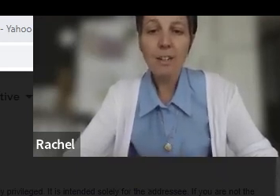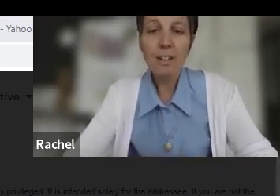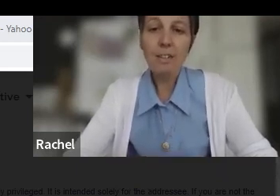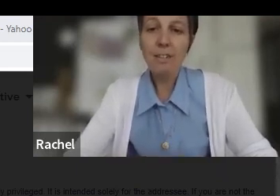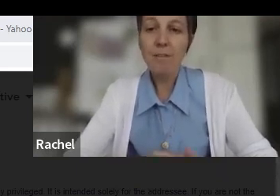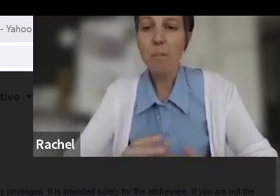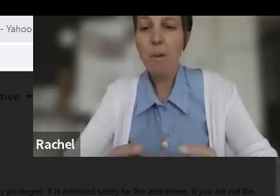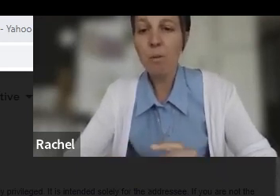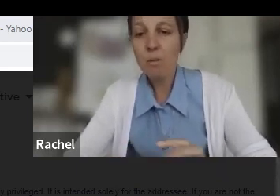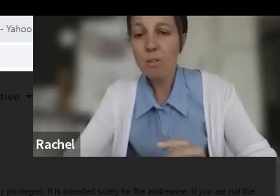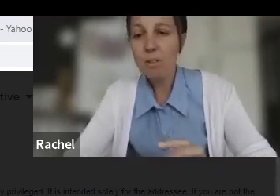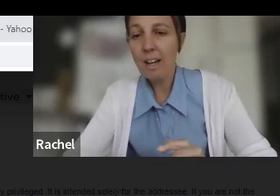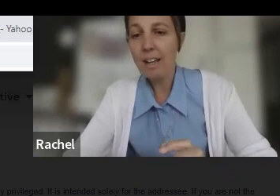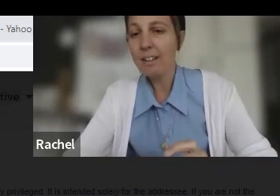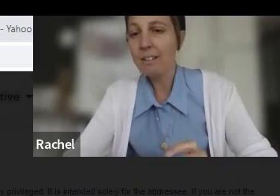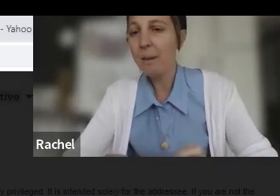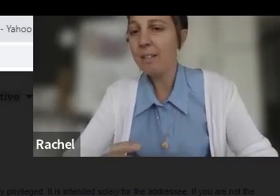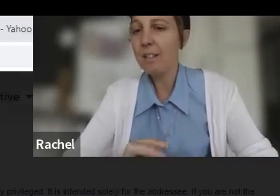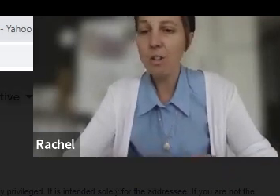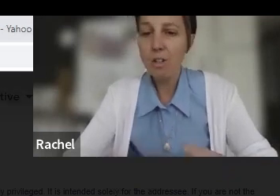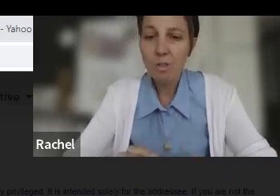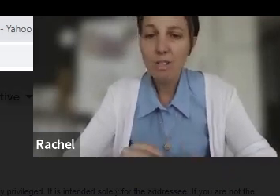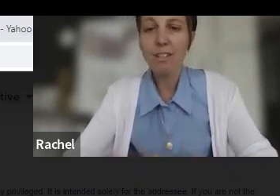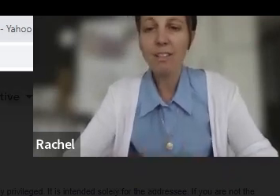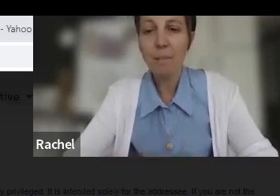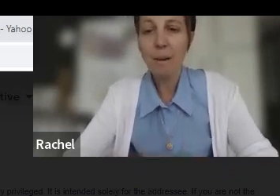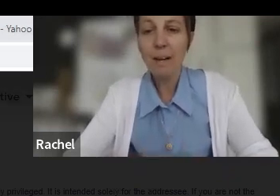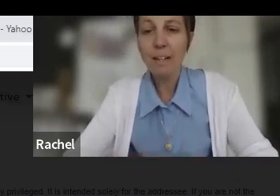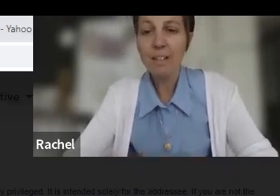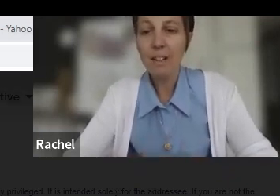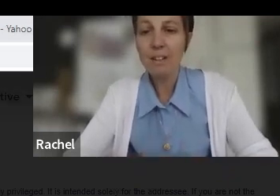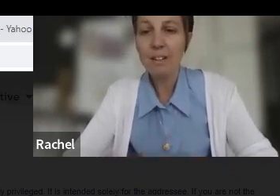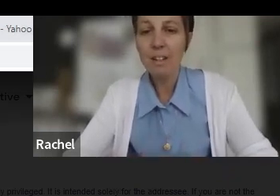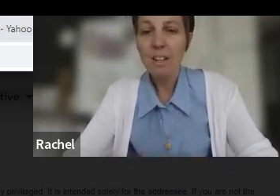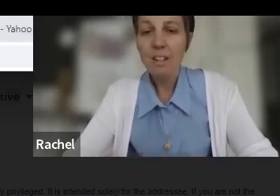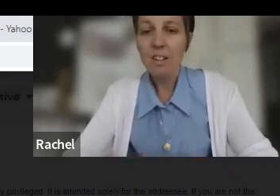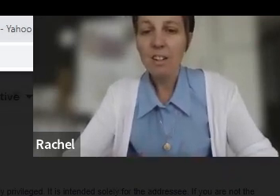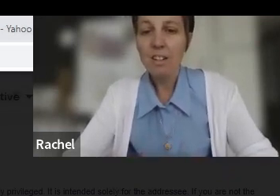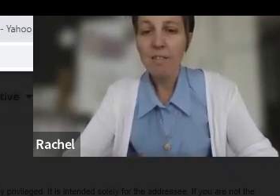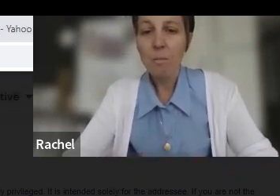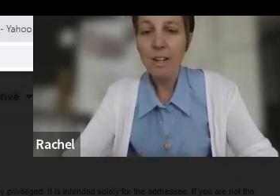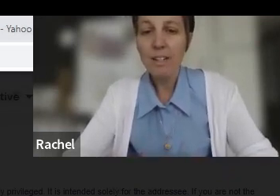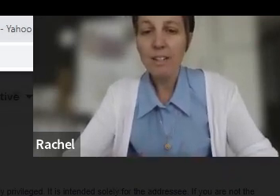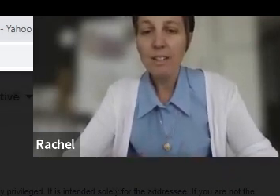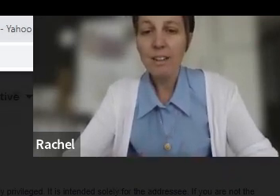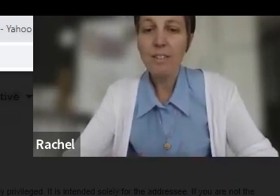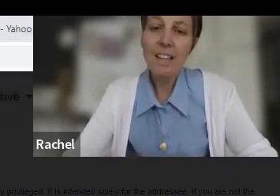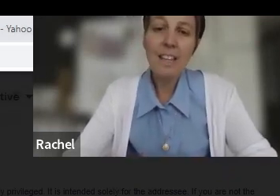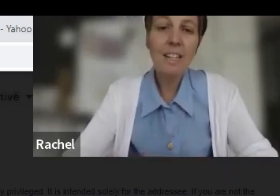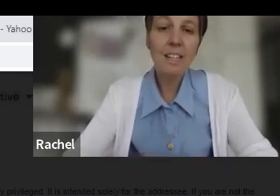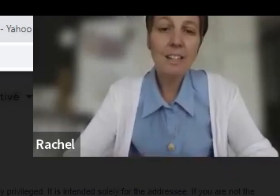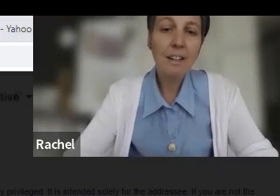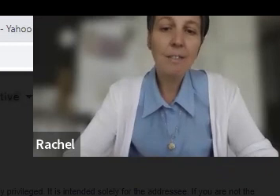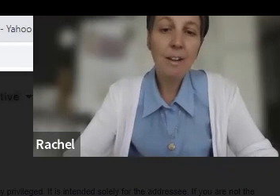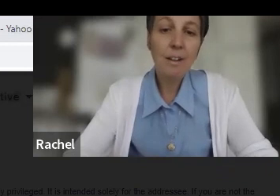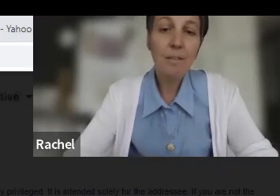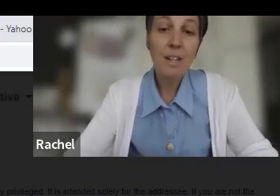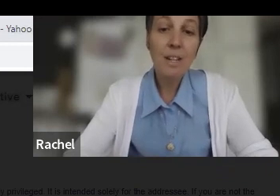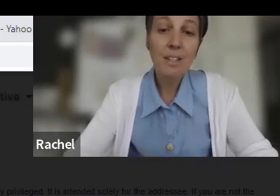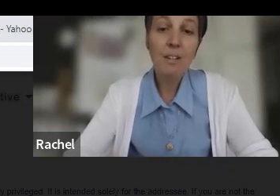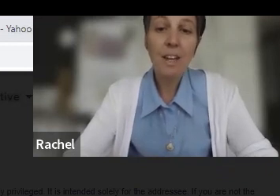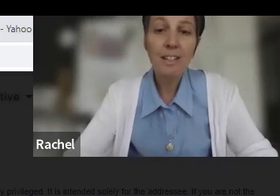people have. And it's looking at different modes and basically reducing the impact, and to learn different ways of getting